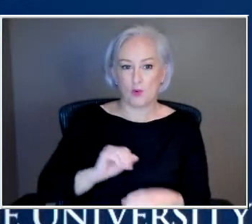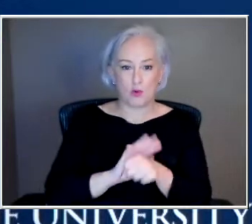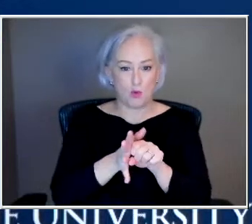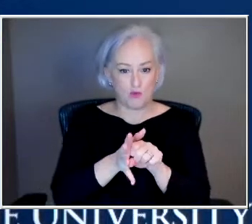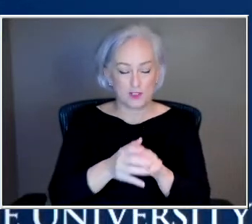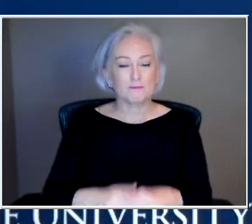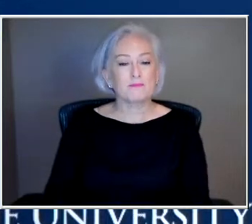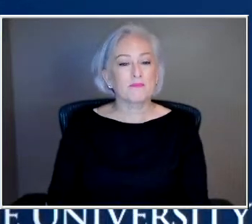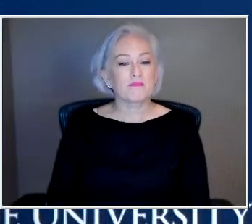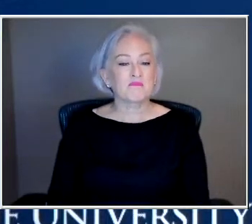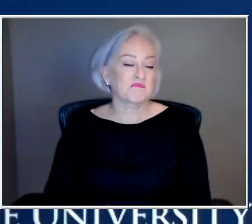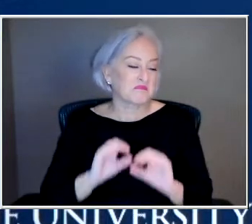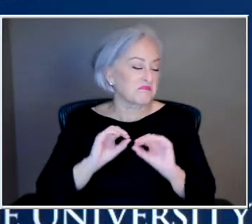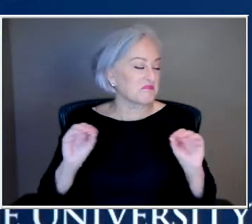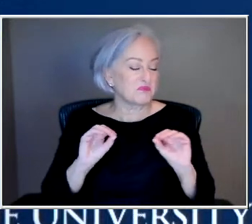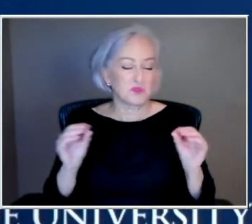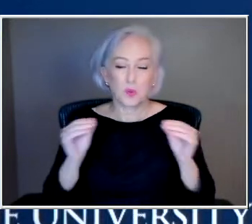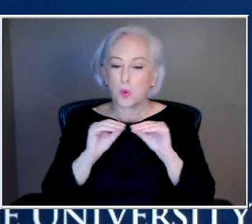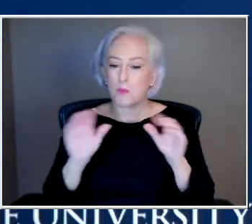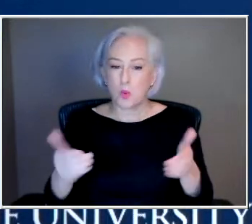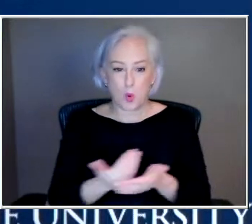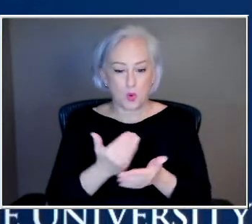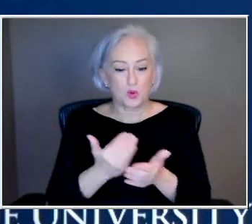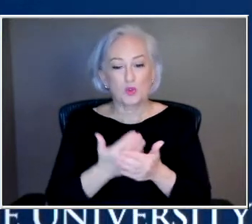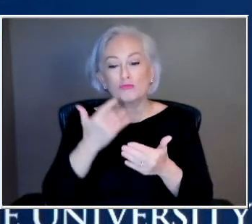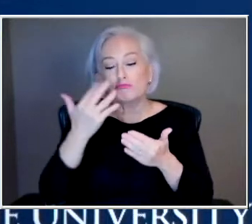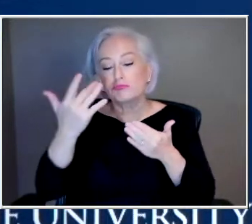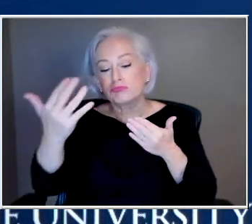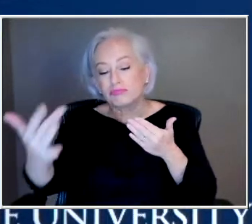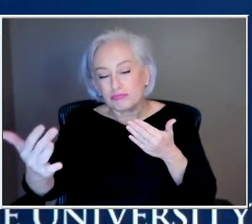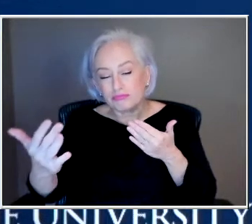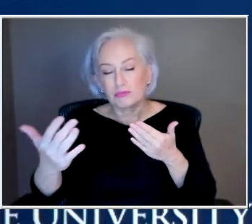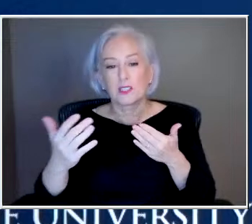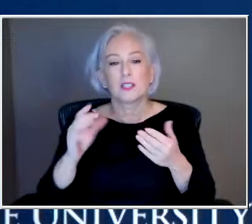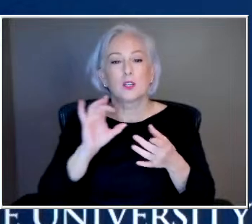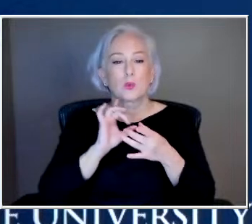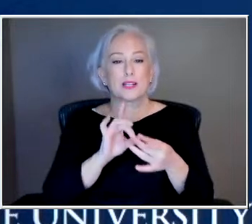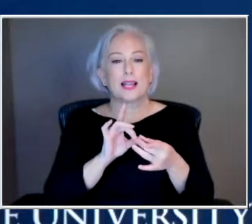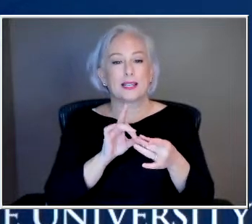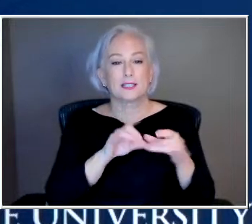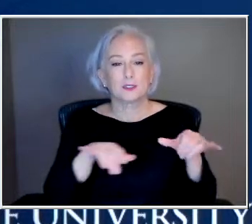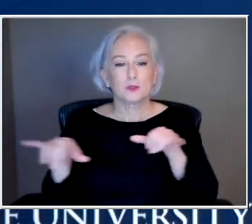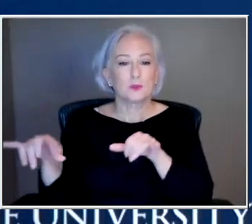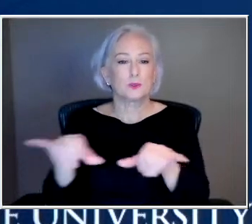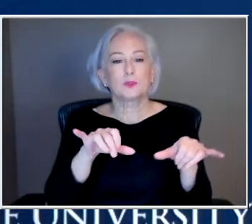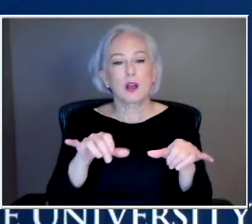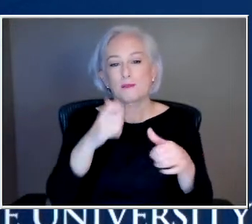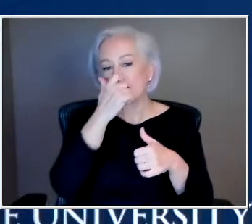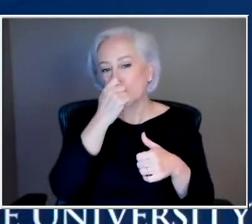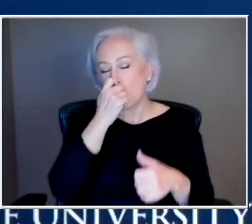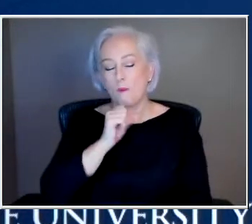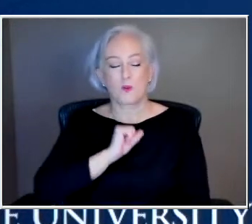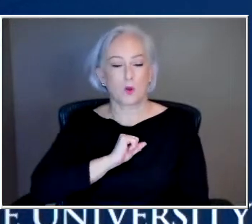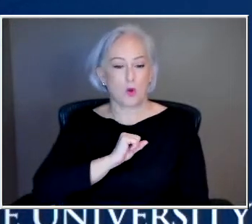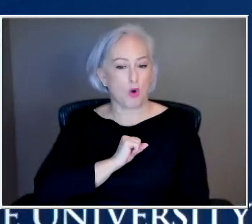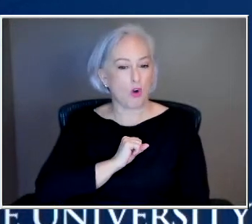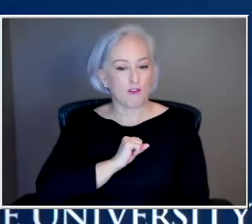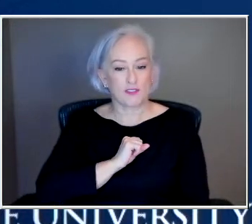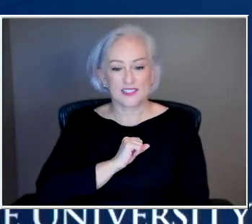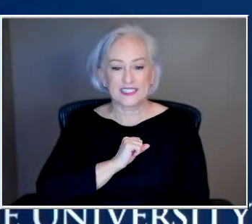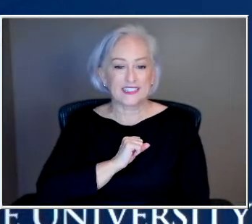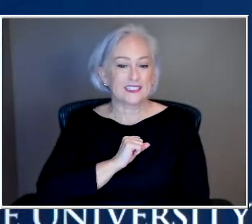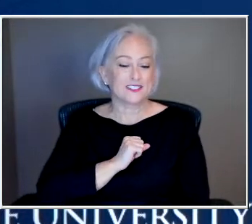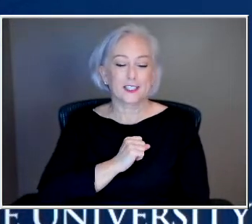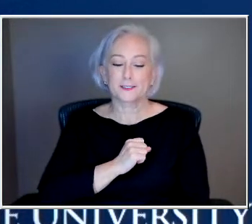else new on the horizon at this point as far as common cough and cold viruses. I would just treat symptomatically as you need